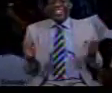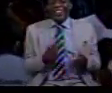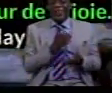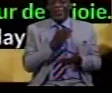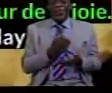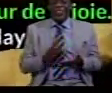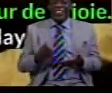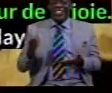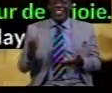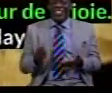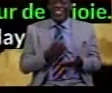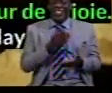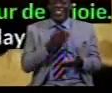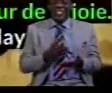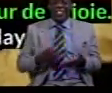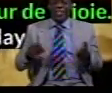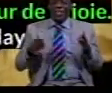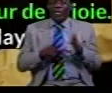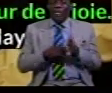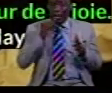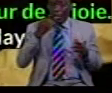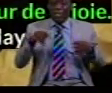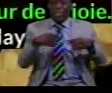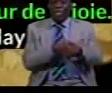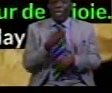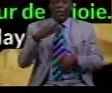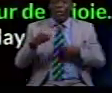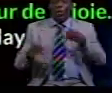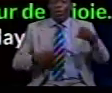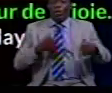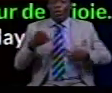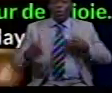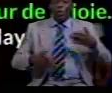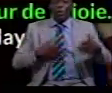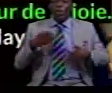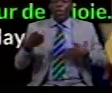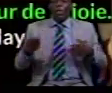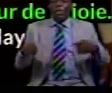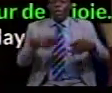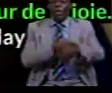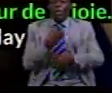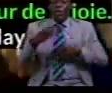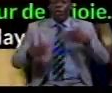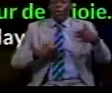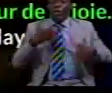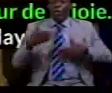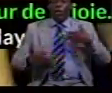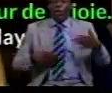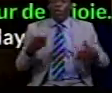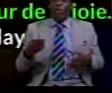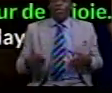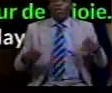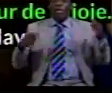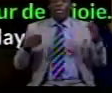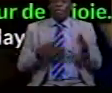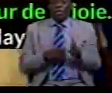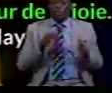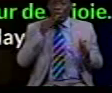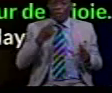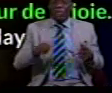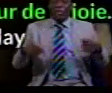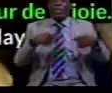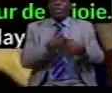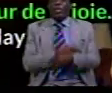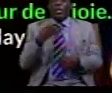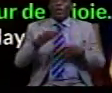This is the day of joy, the day of joy, the day of joy. This is